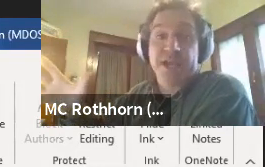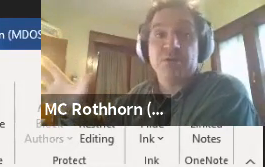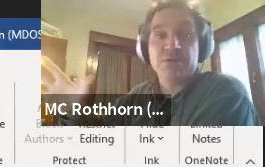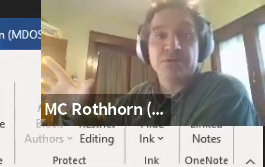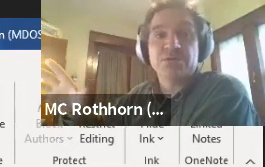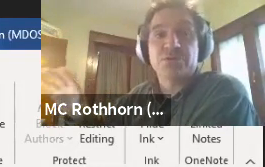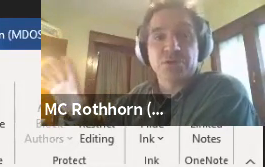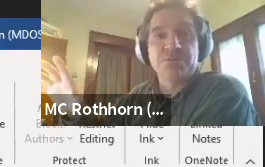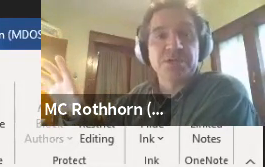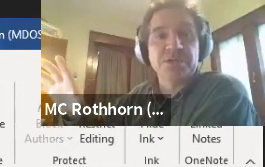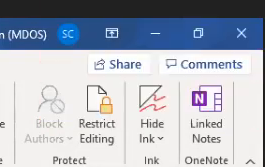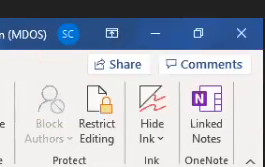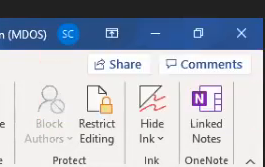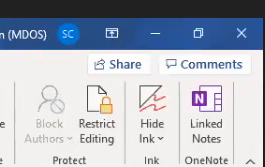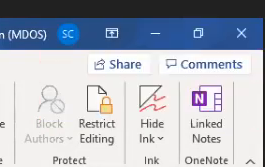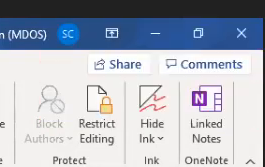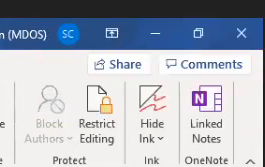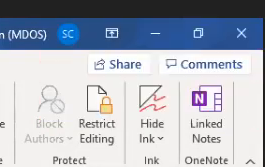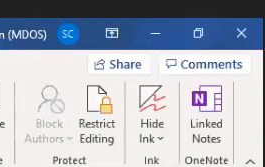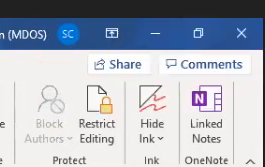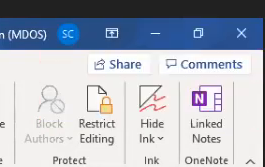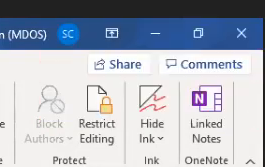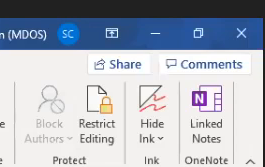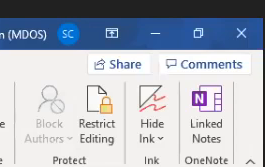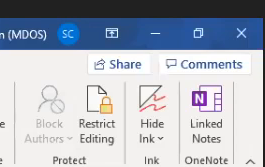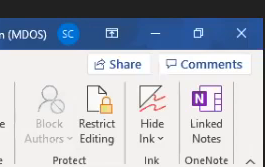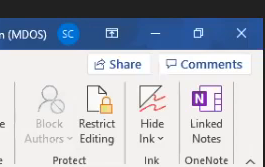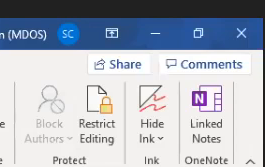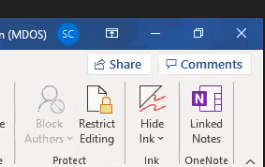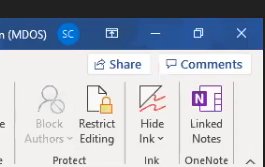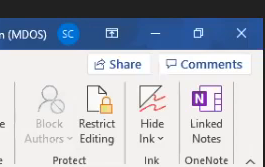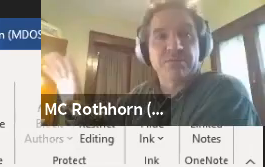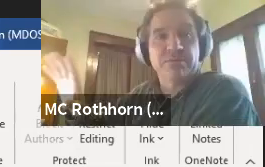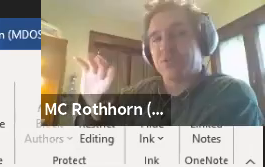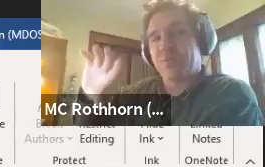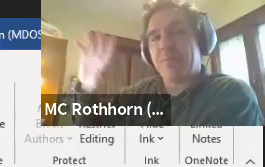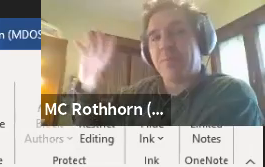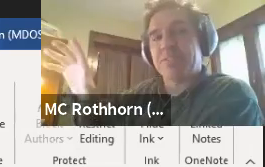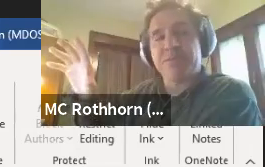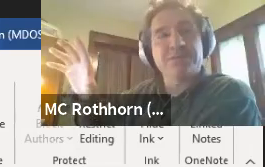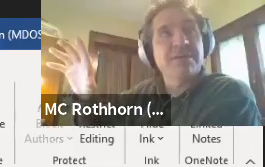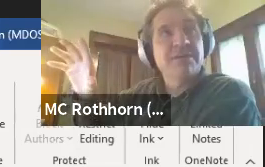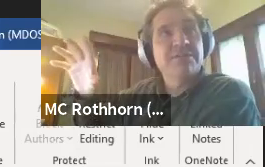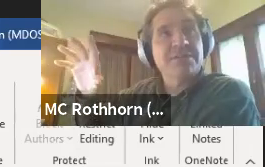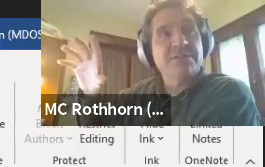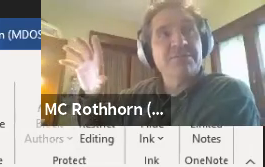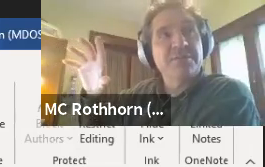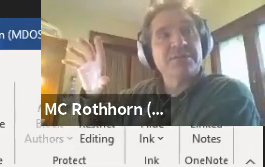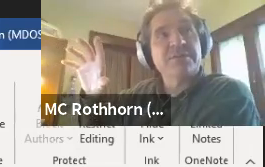reaching out to communities that have a similar message. And then I'm imagining this